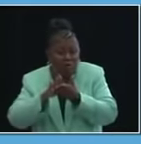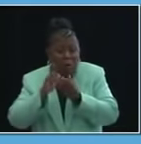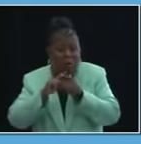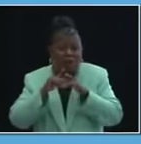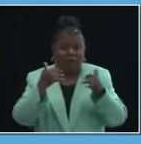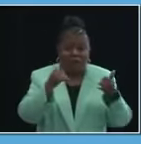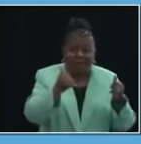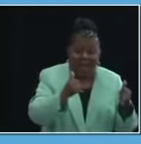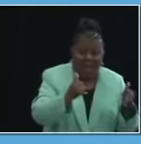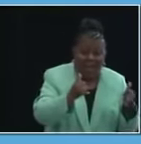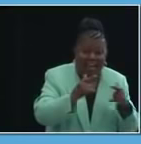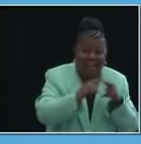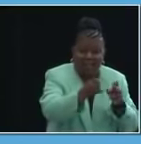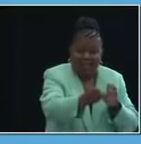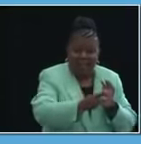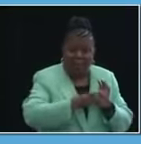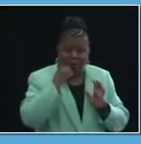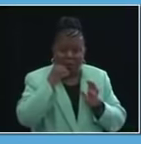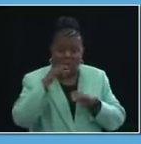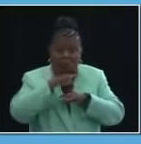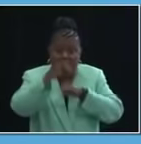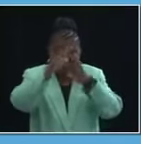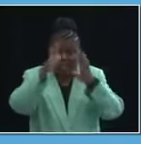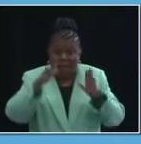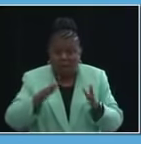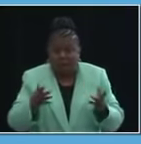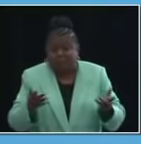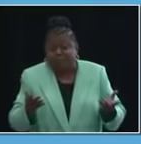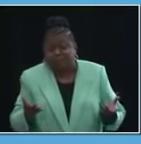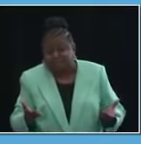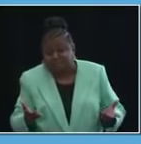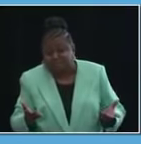to play if they would come home to an empty household.